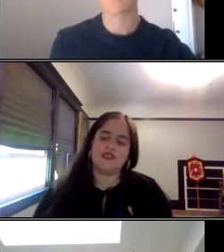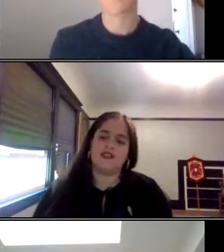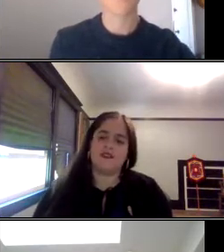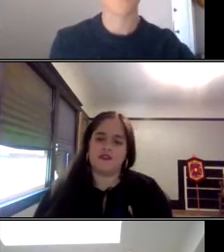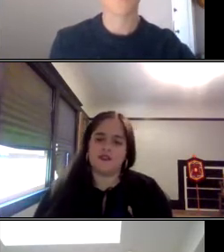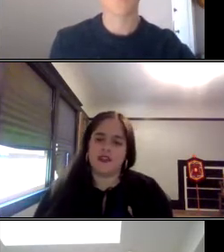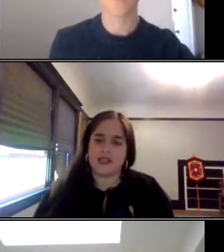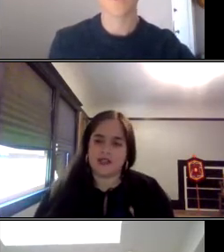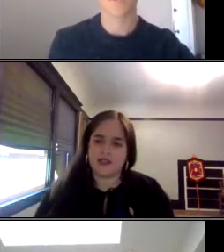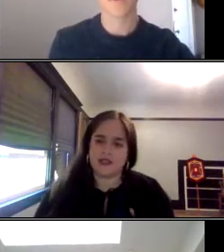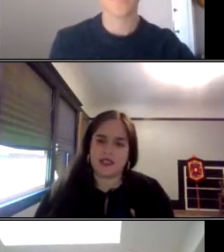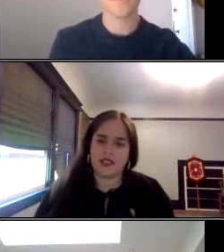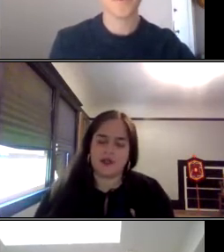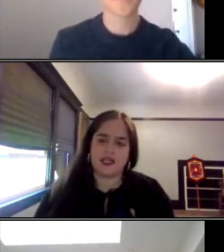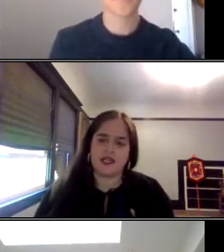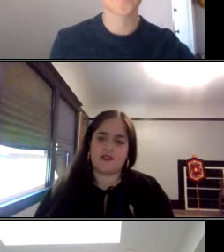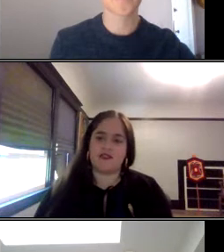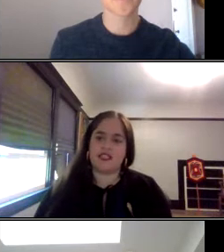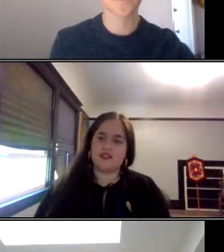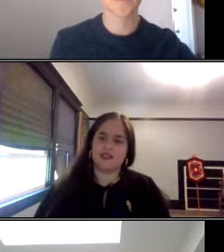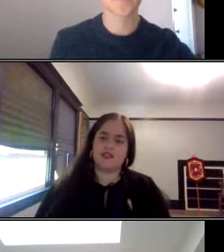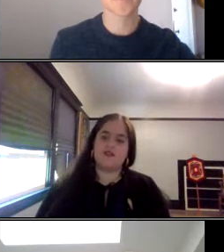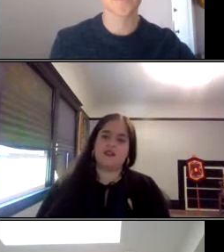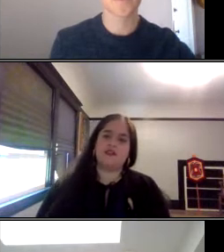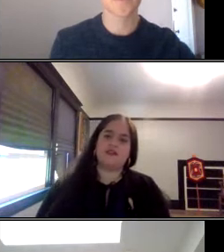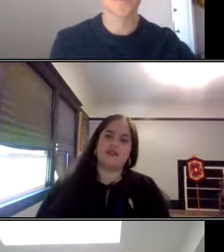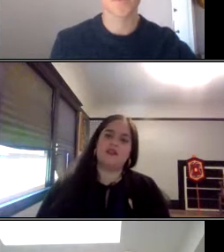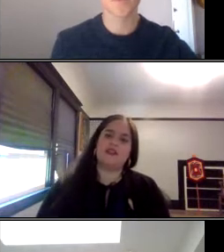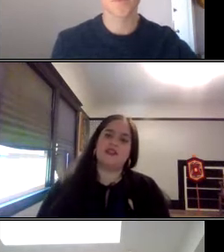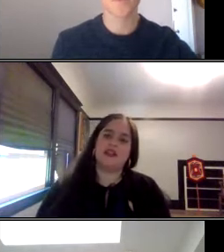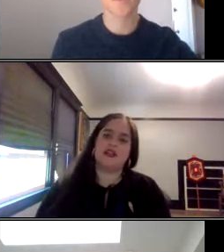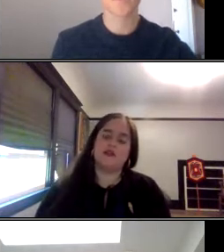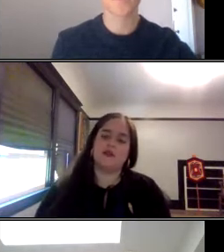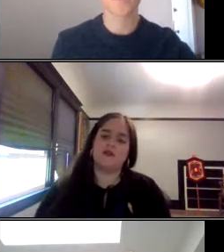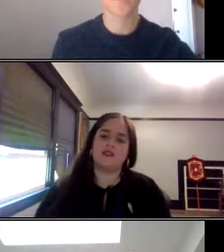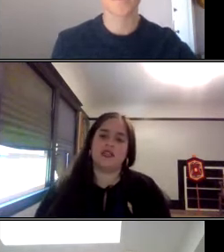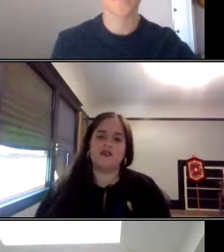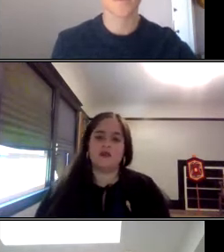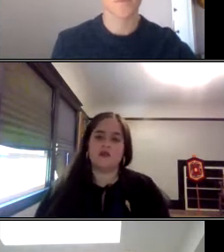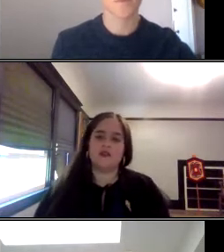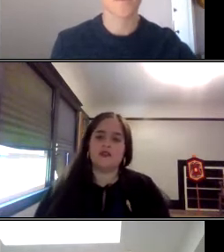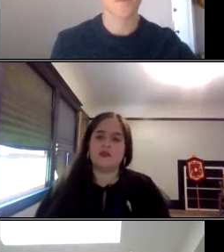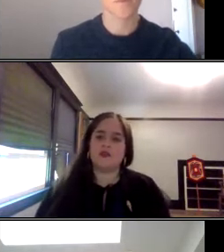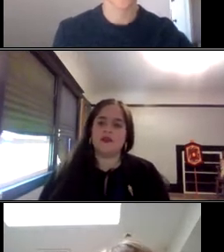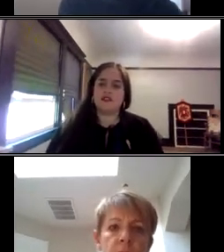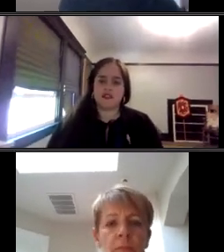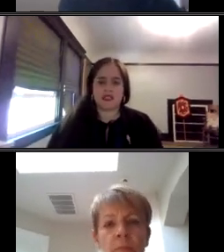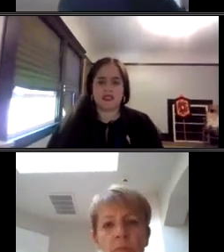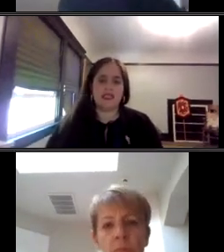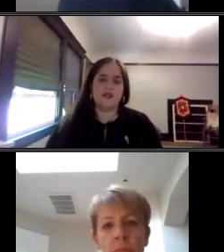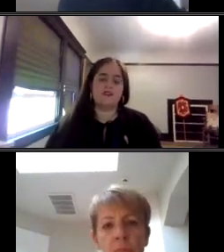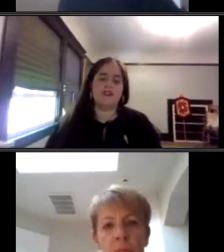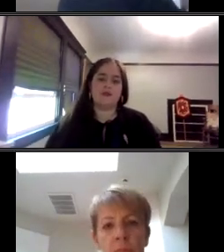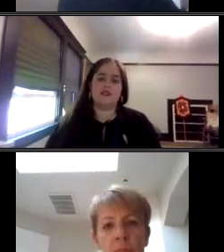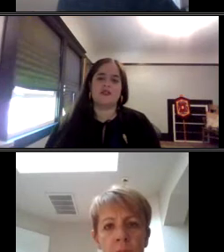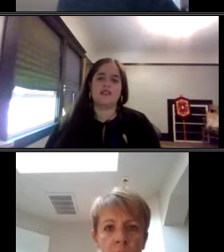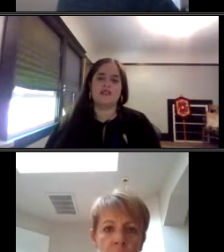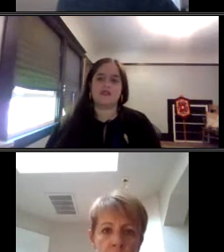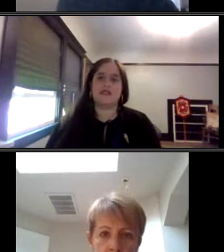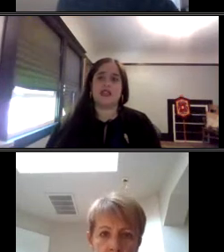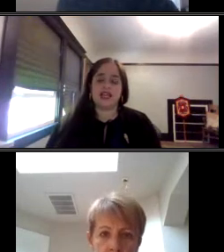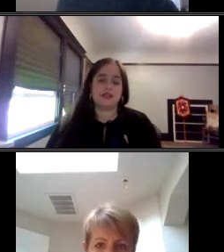There was a lot of different factors around selection. For Selma, there was a lot of community support that came